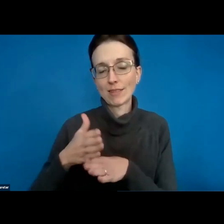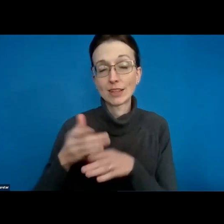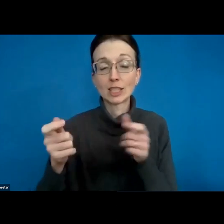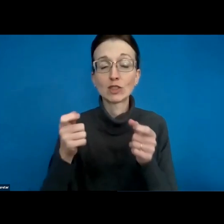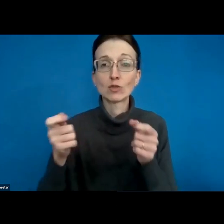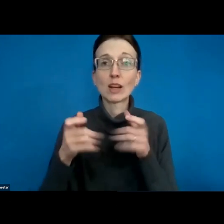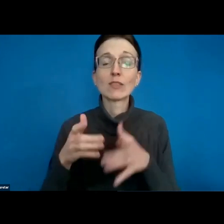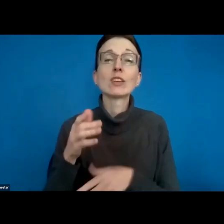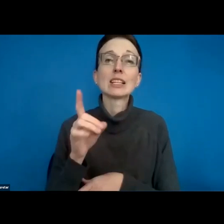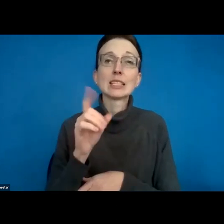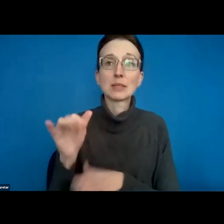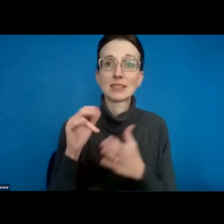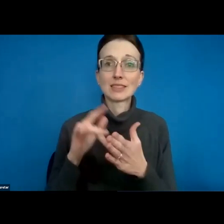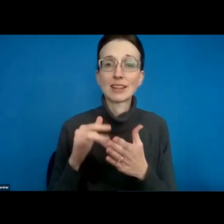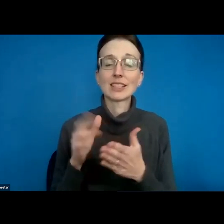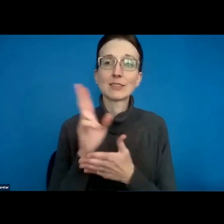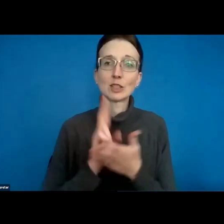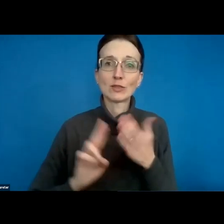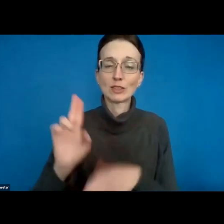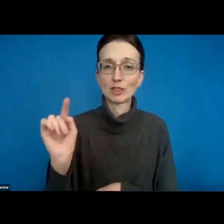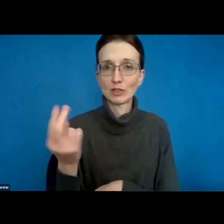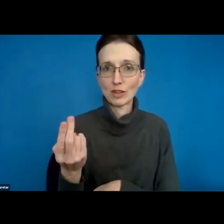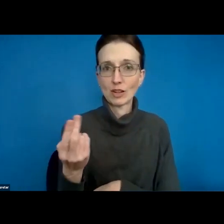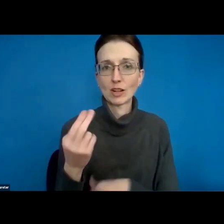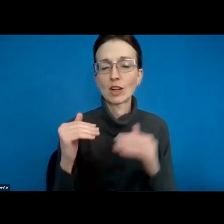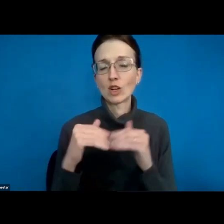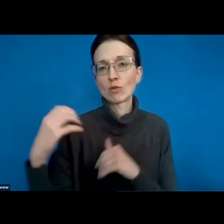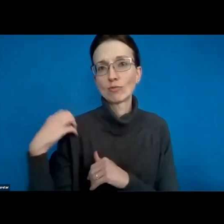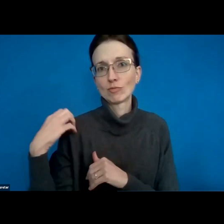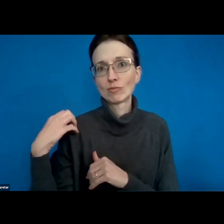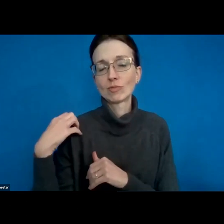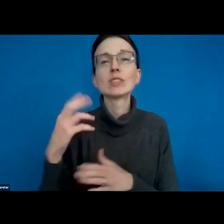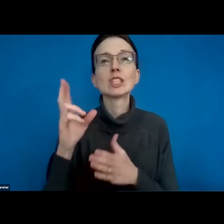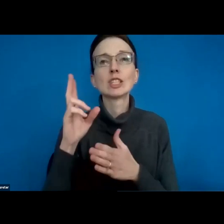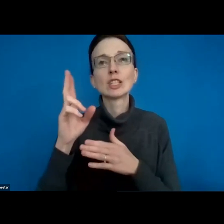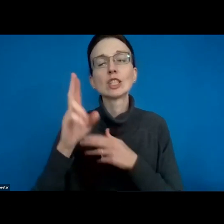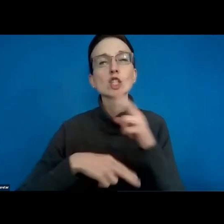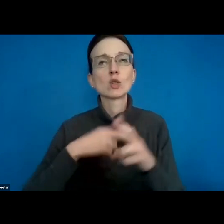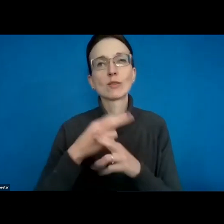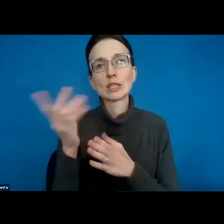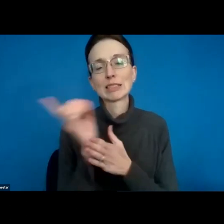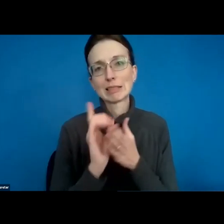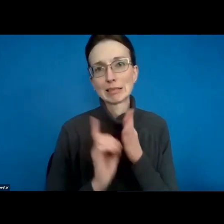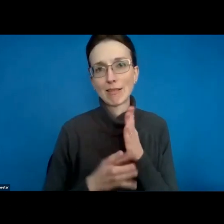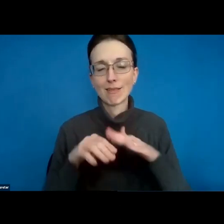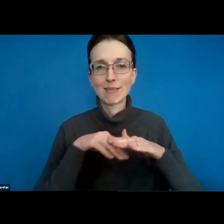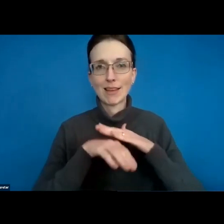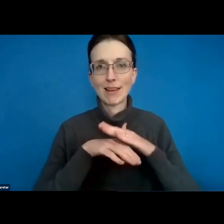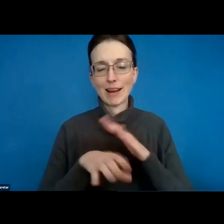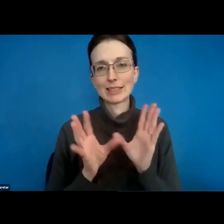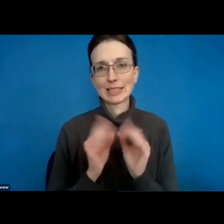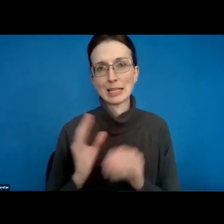of disability studies at the University of Utah and co-chair of the university's Universal Design and Access